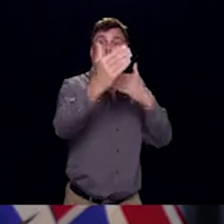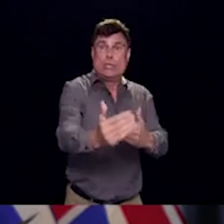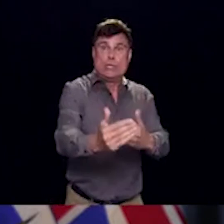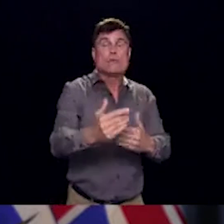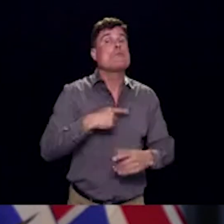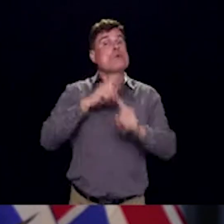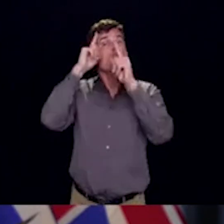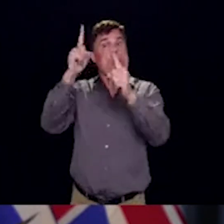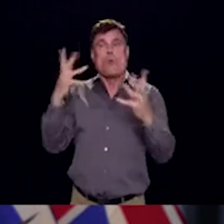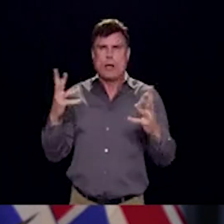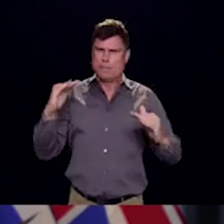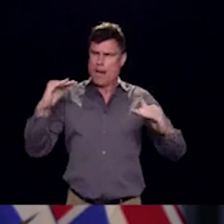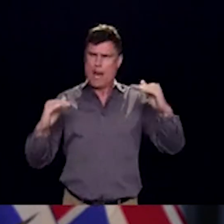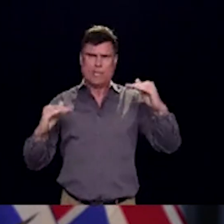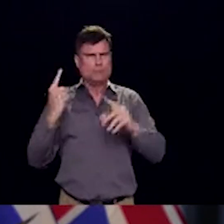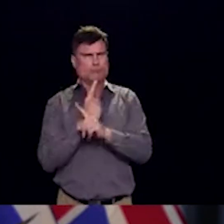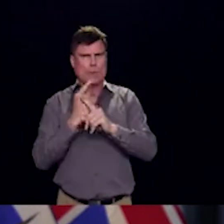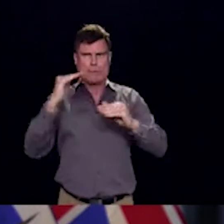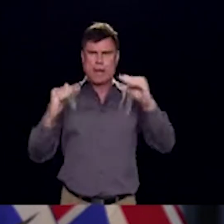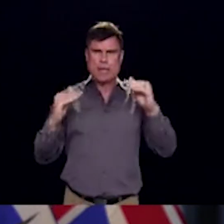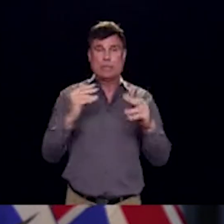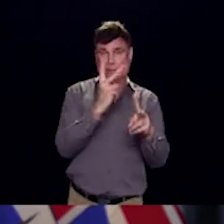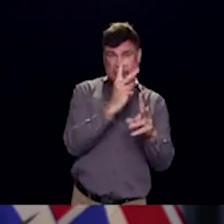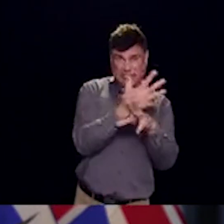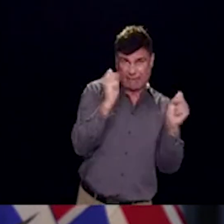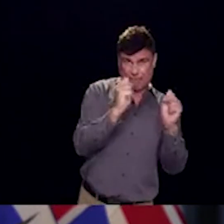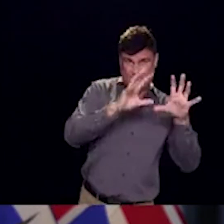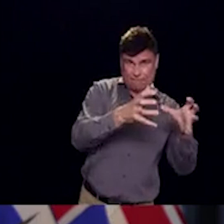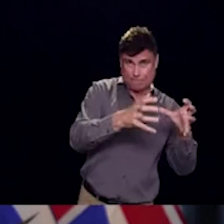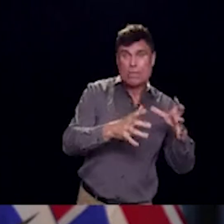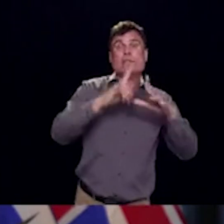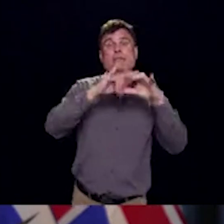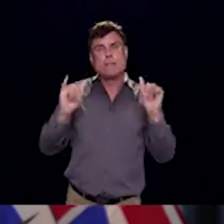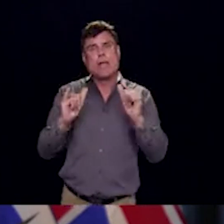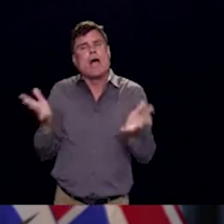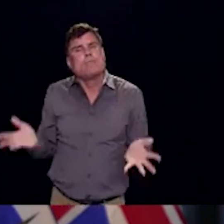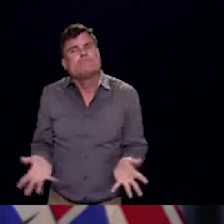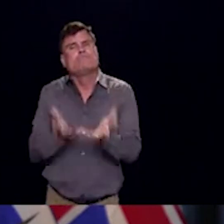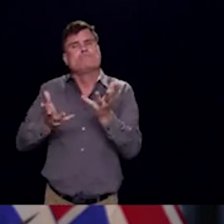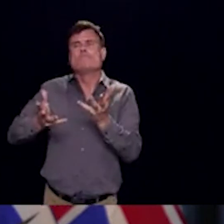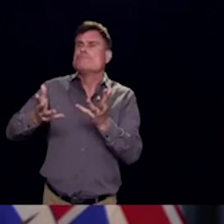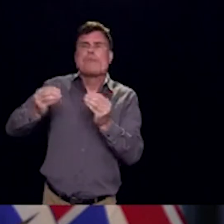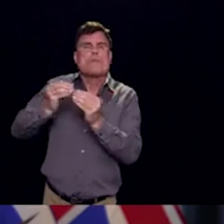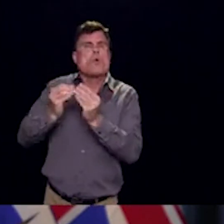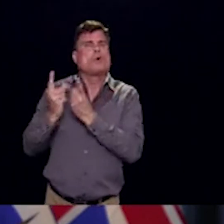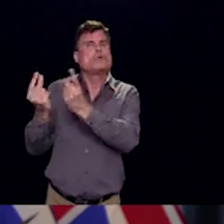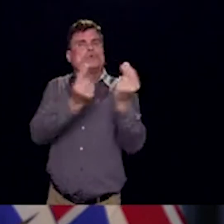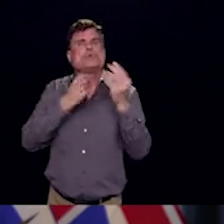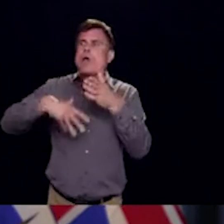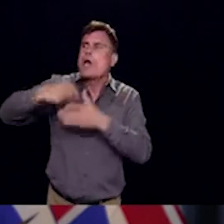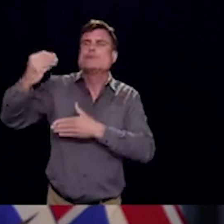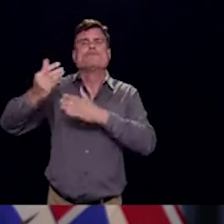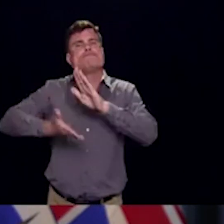the negative impacts. And now the timing is right to do the same thing for our long-term care and assisted living